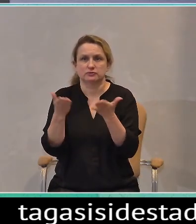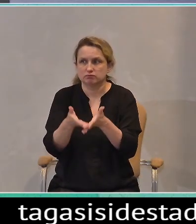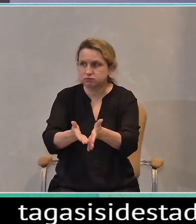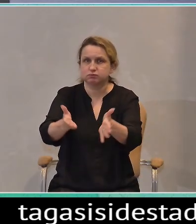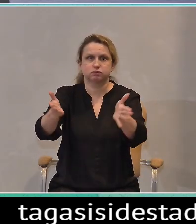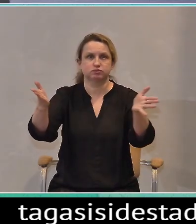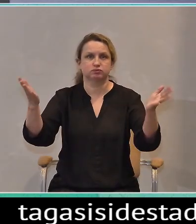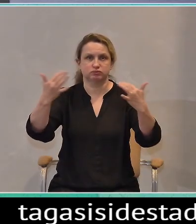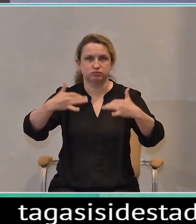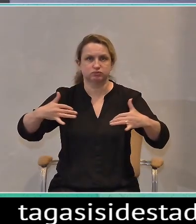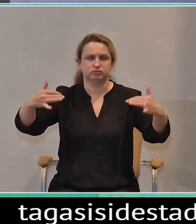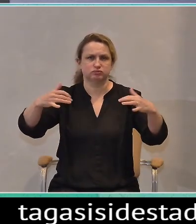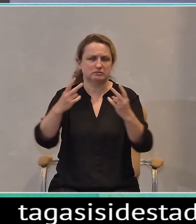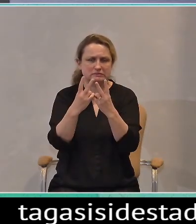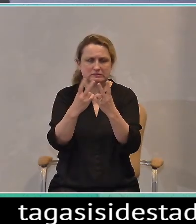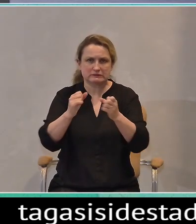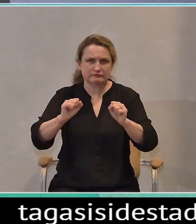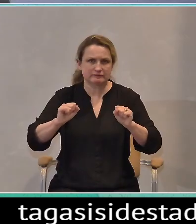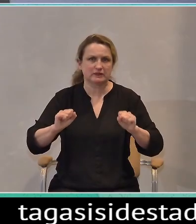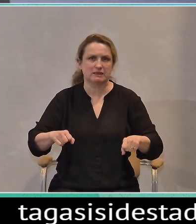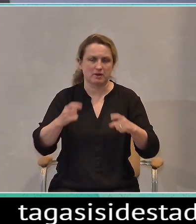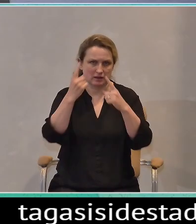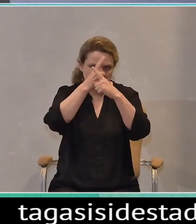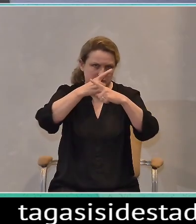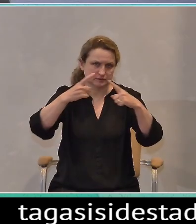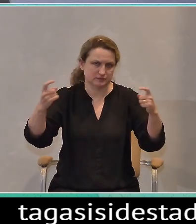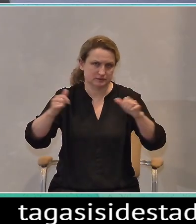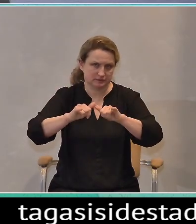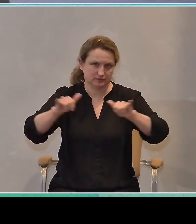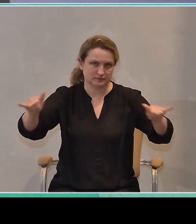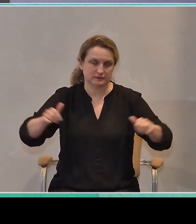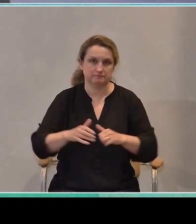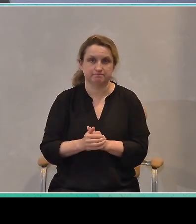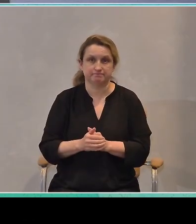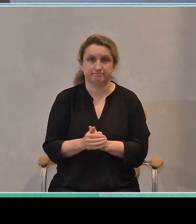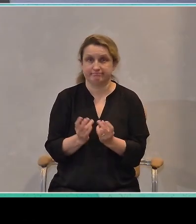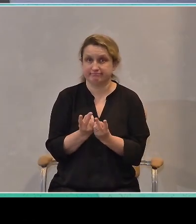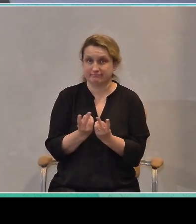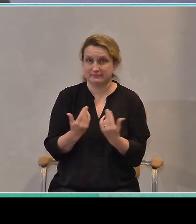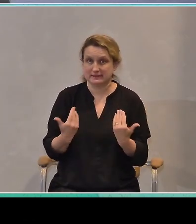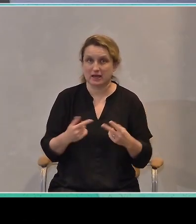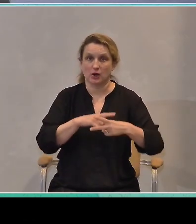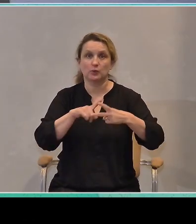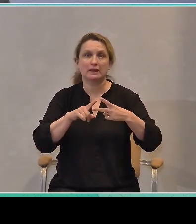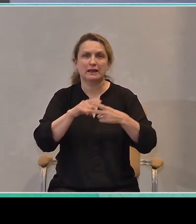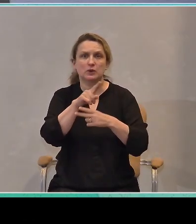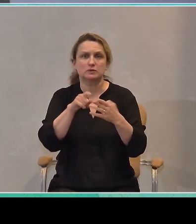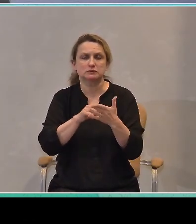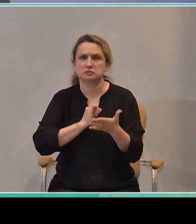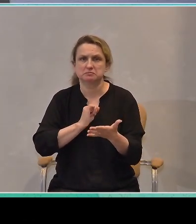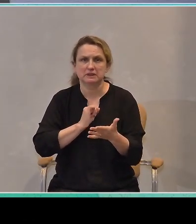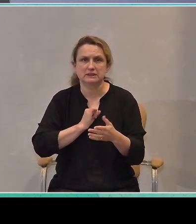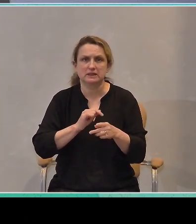drugs, about our patients, and to disseminate this info to as many people as